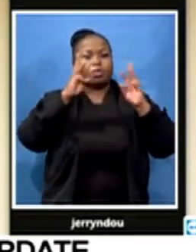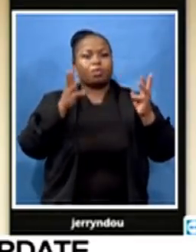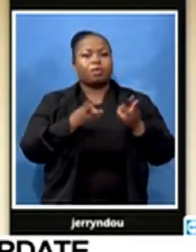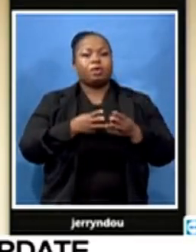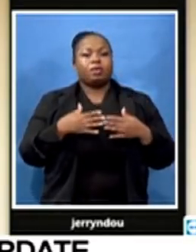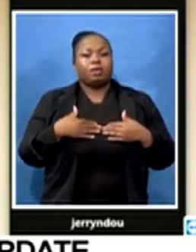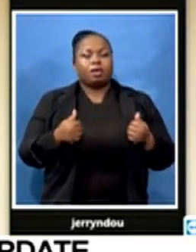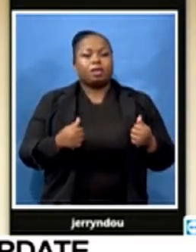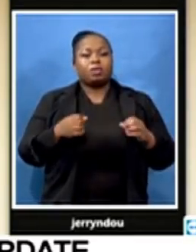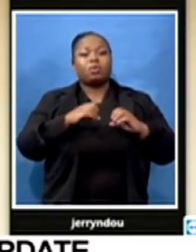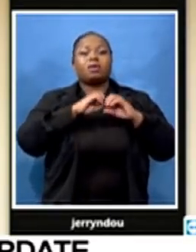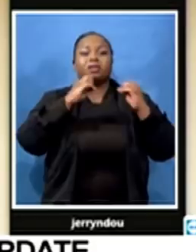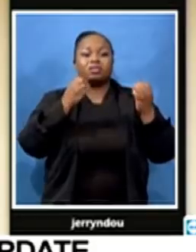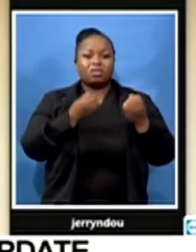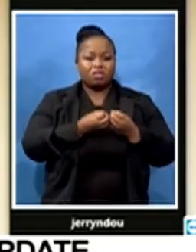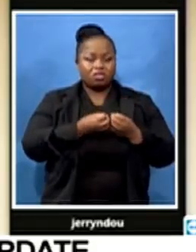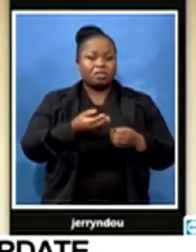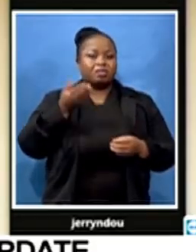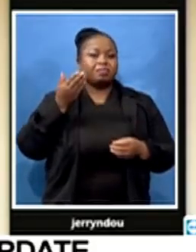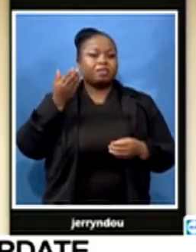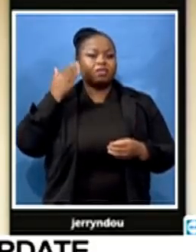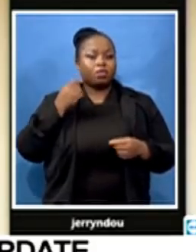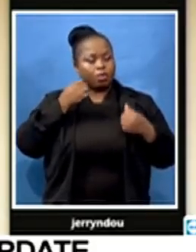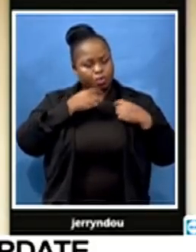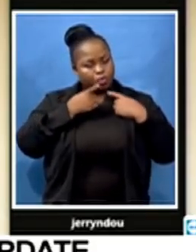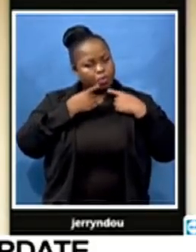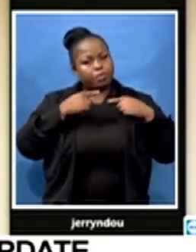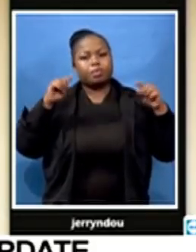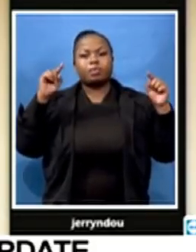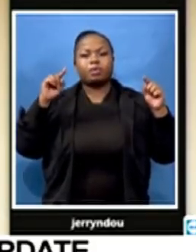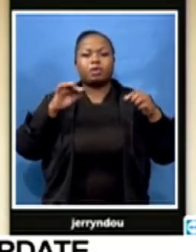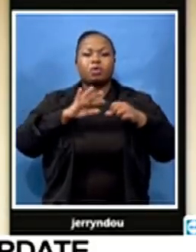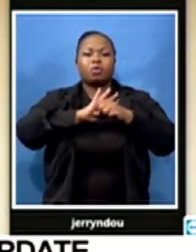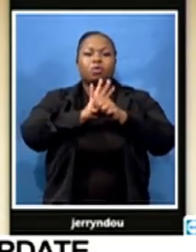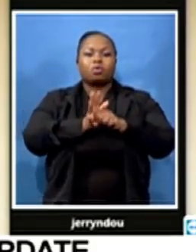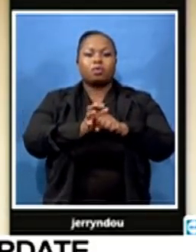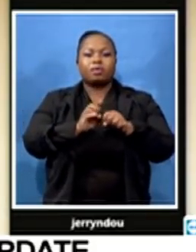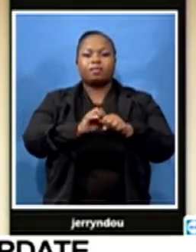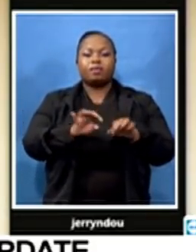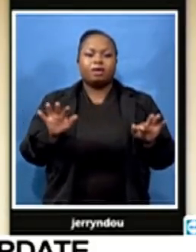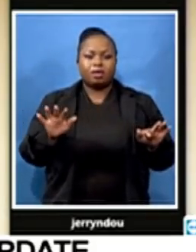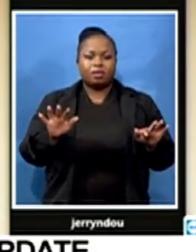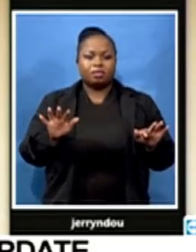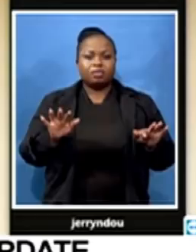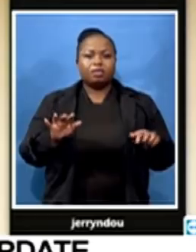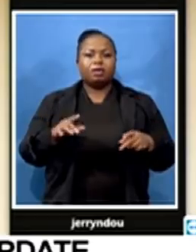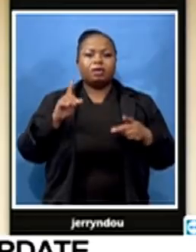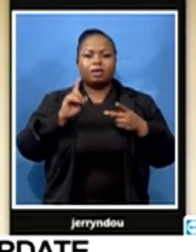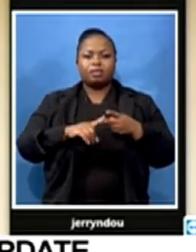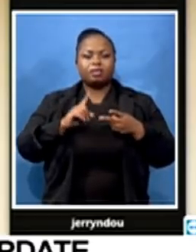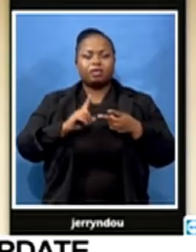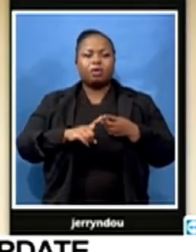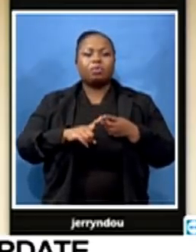the coronavirus outbreak a pandemic in March this year, in